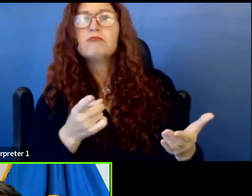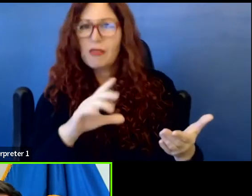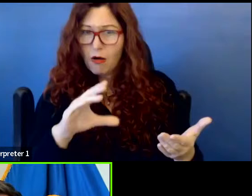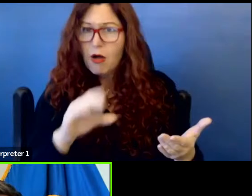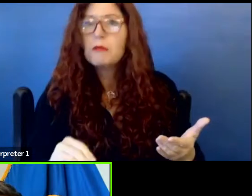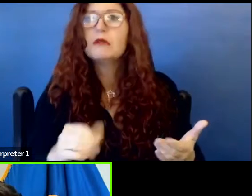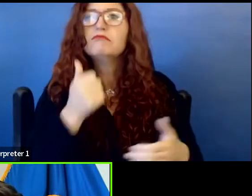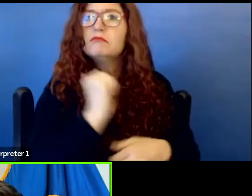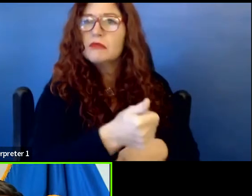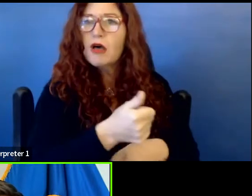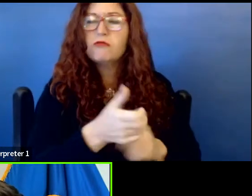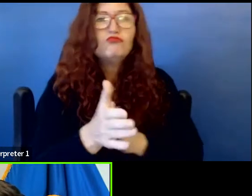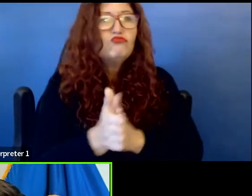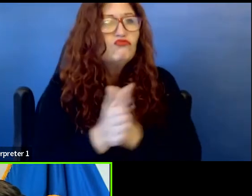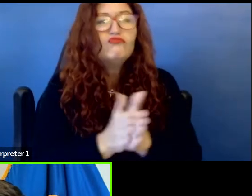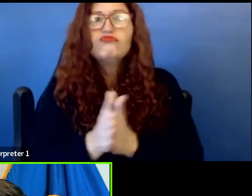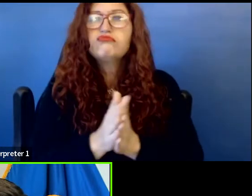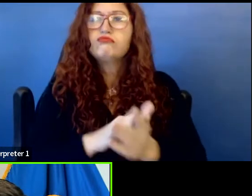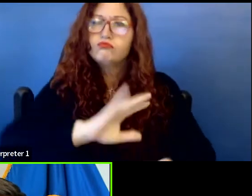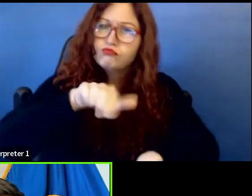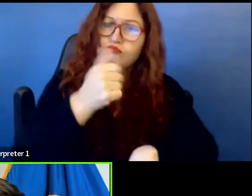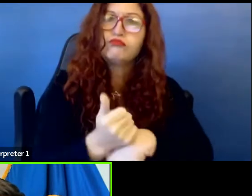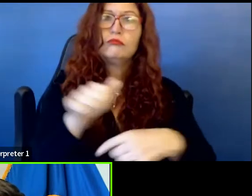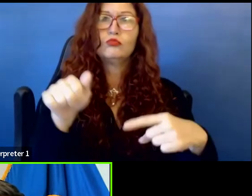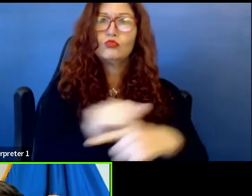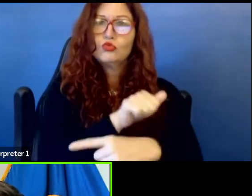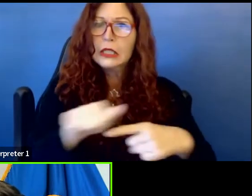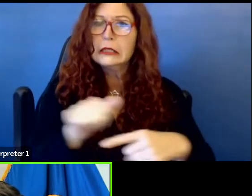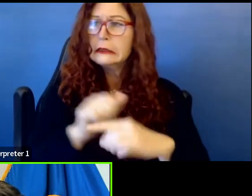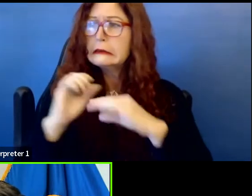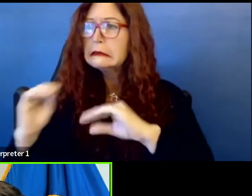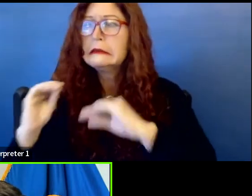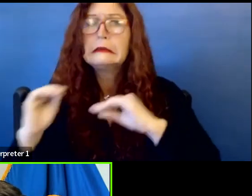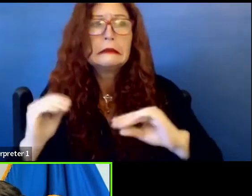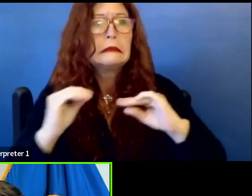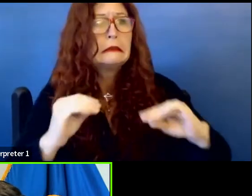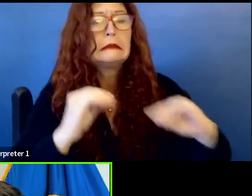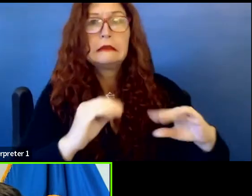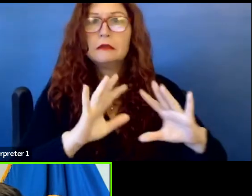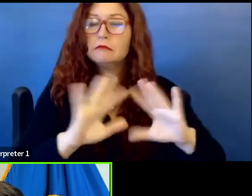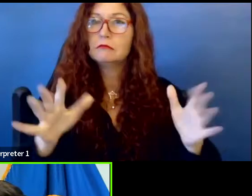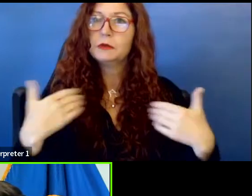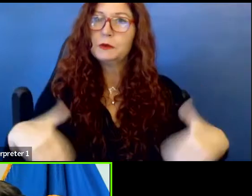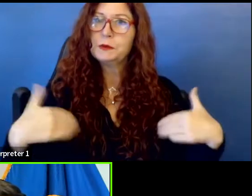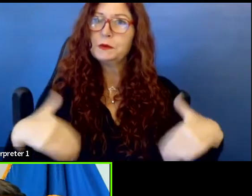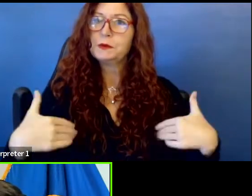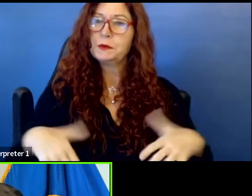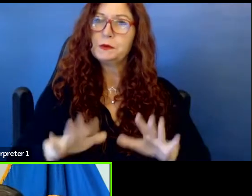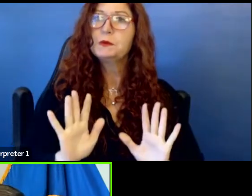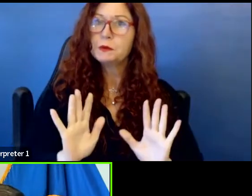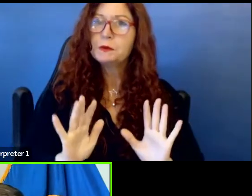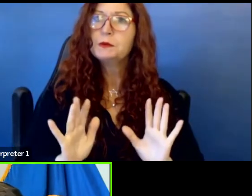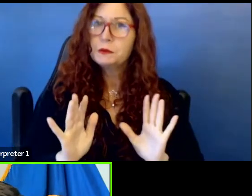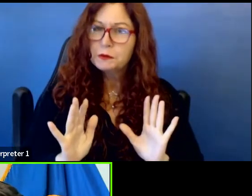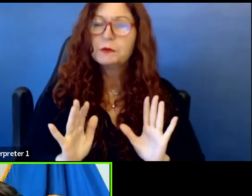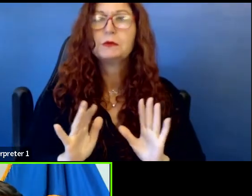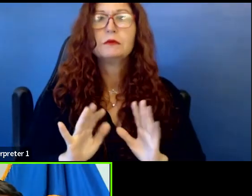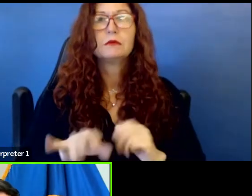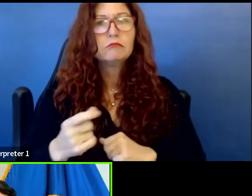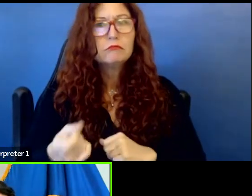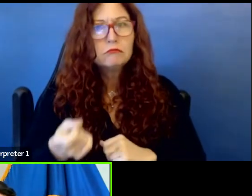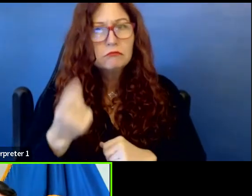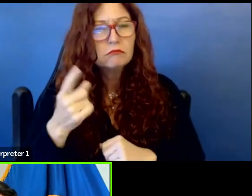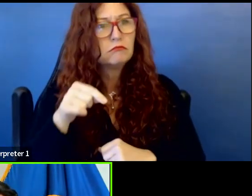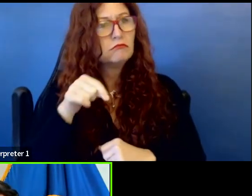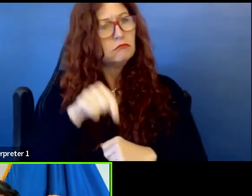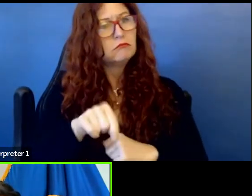highlighting is the construction management association of america to advance construction industry as an industry of choice for diverse and